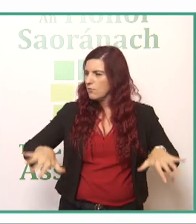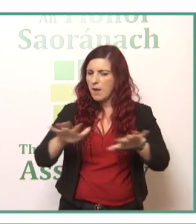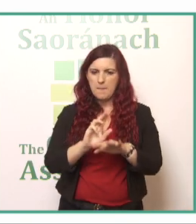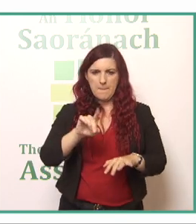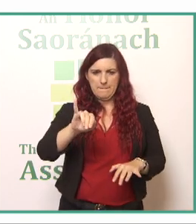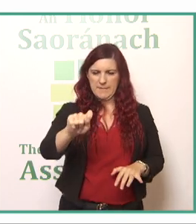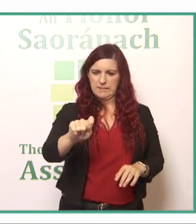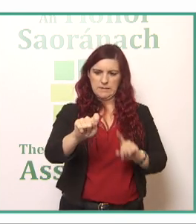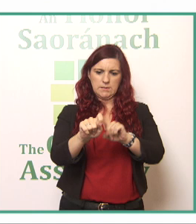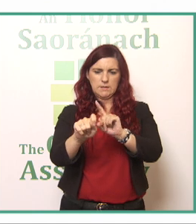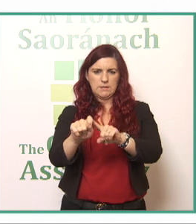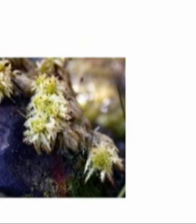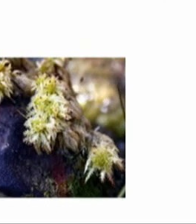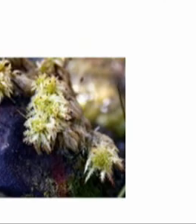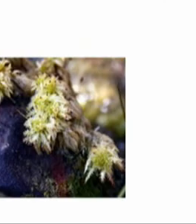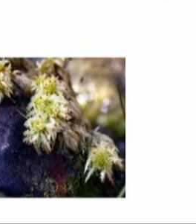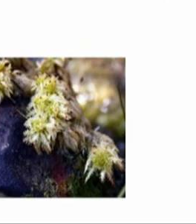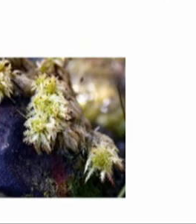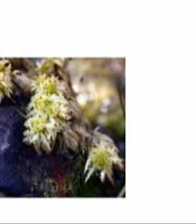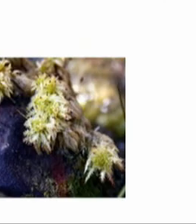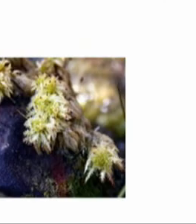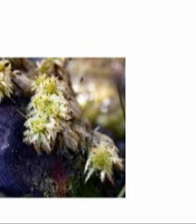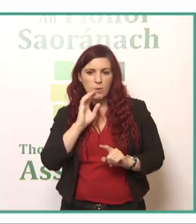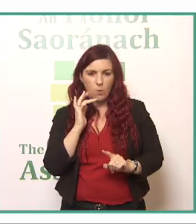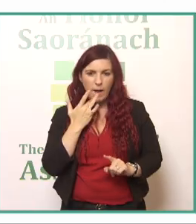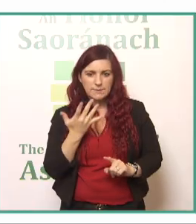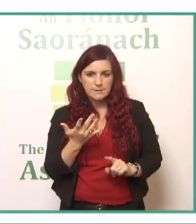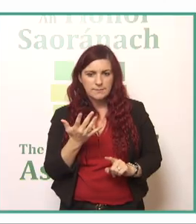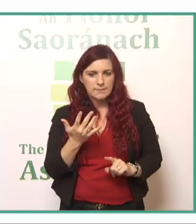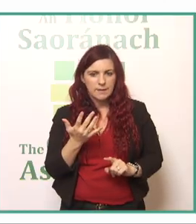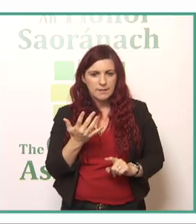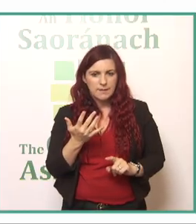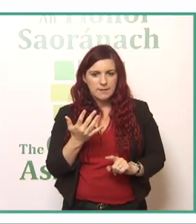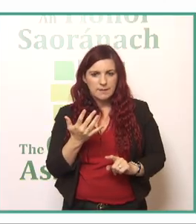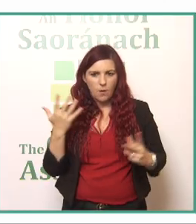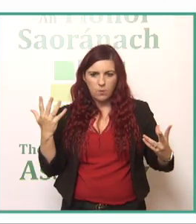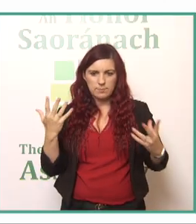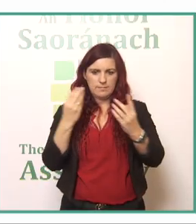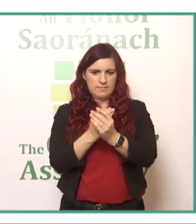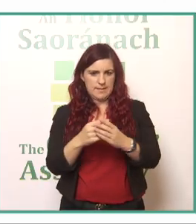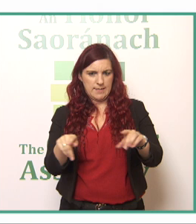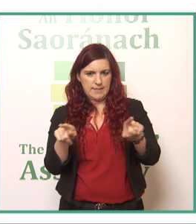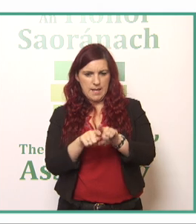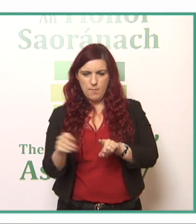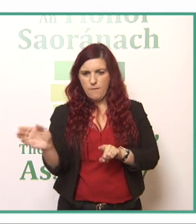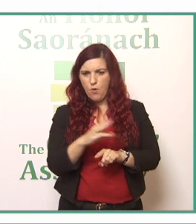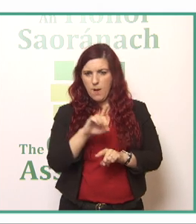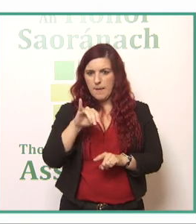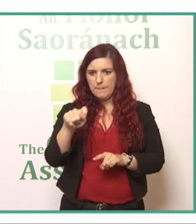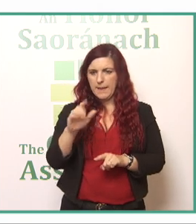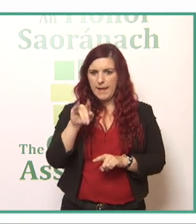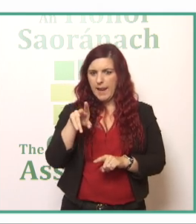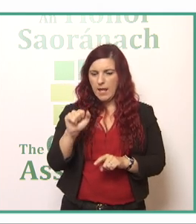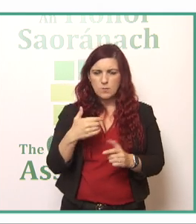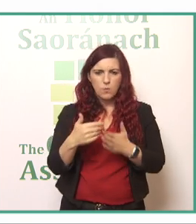wet. Peatlands are wetlands. And I suppose the unifying and the common denominator of all peatlands is